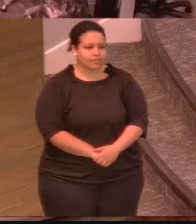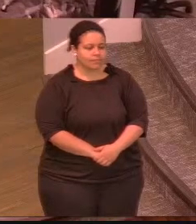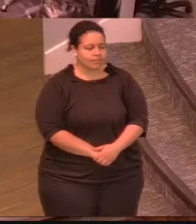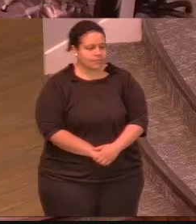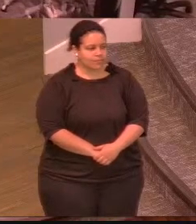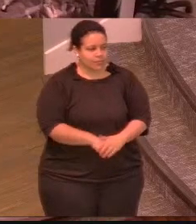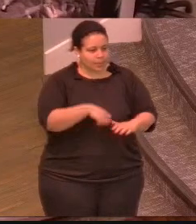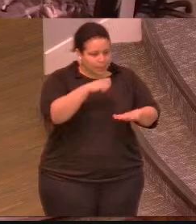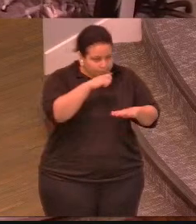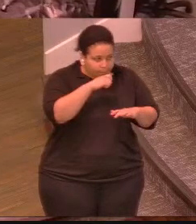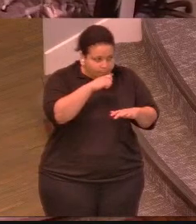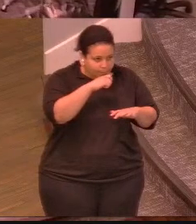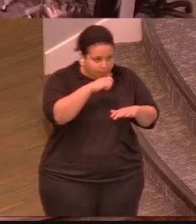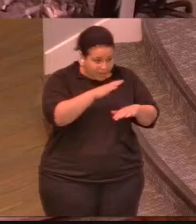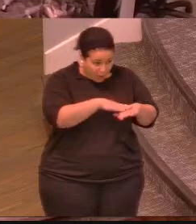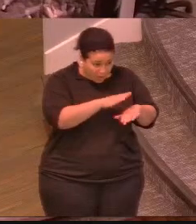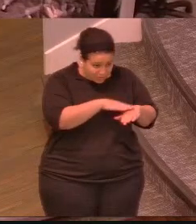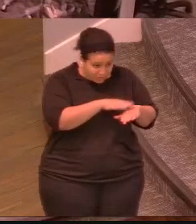Nope.